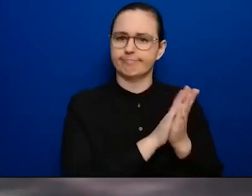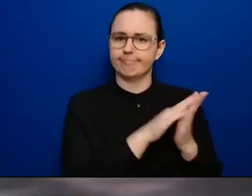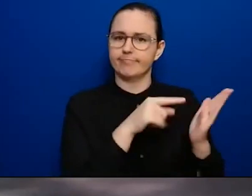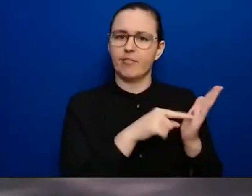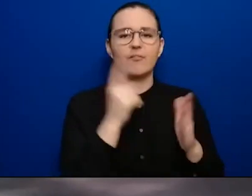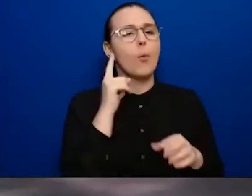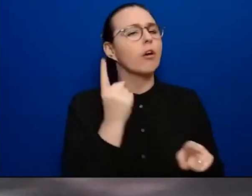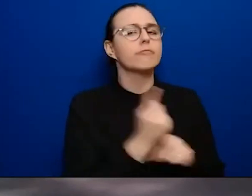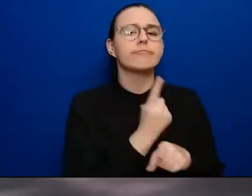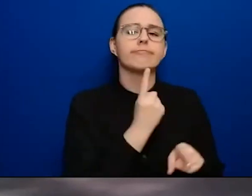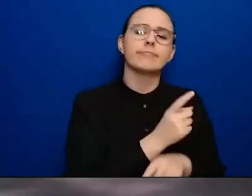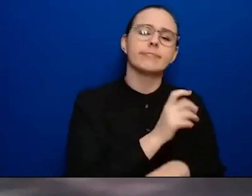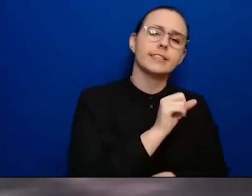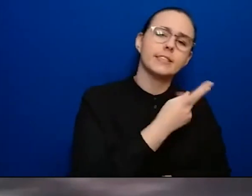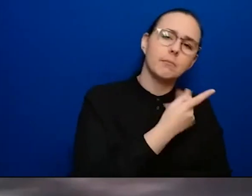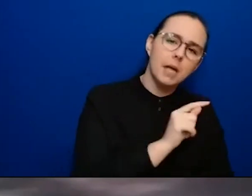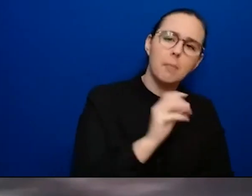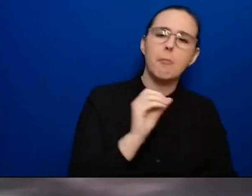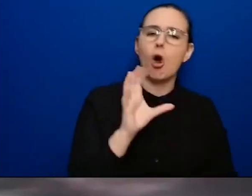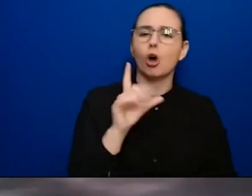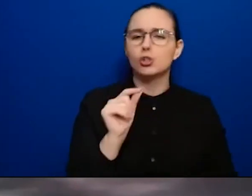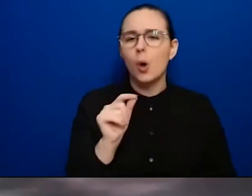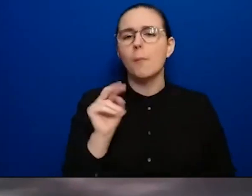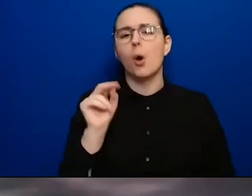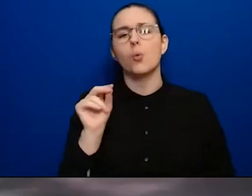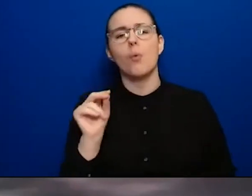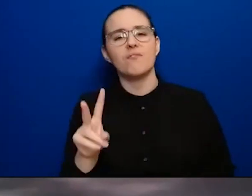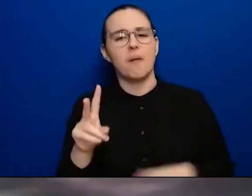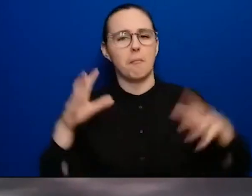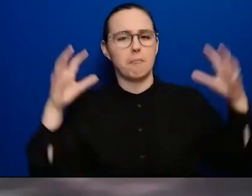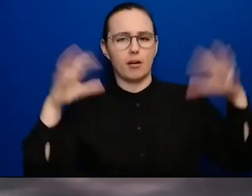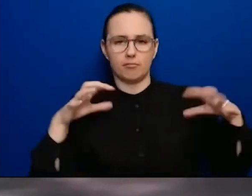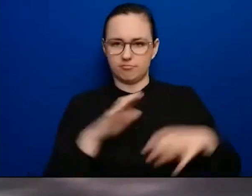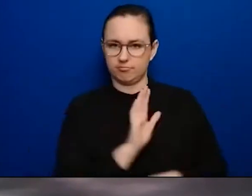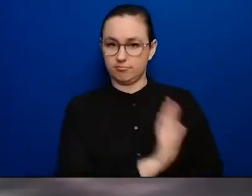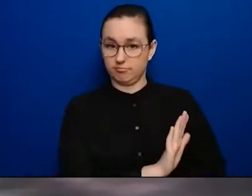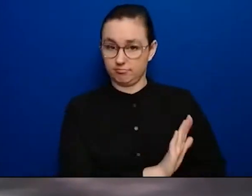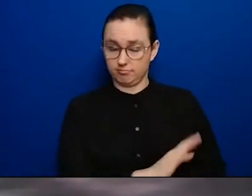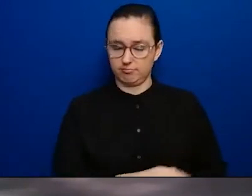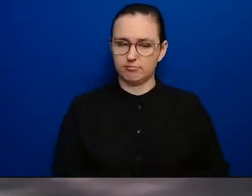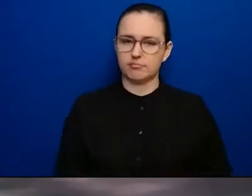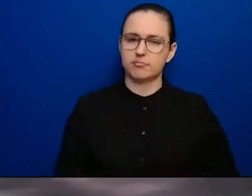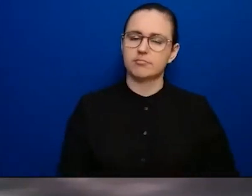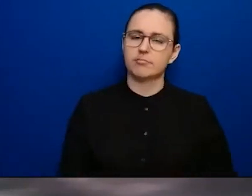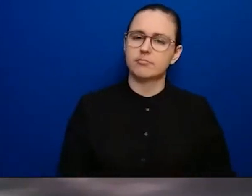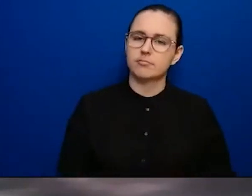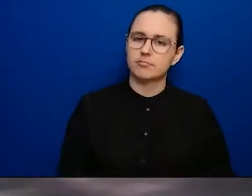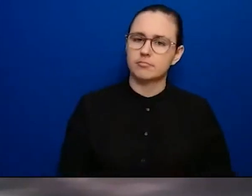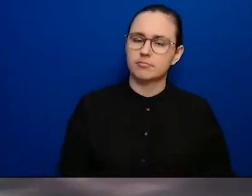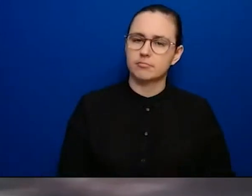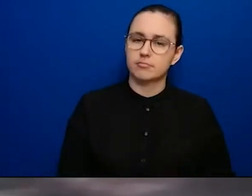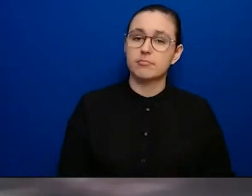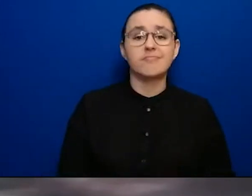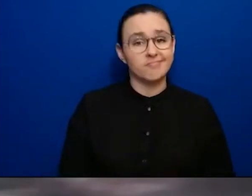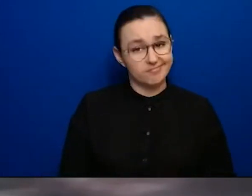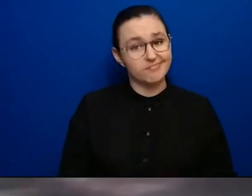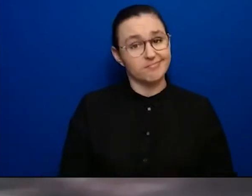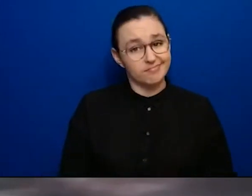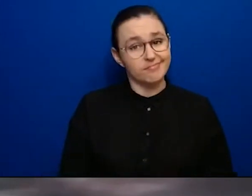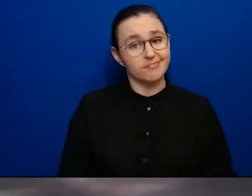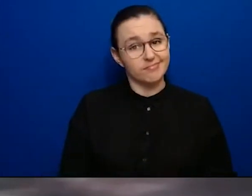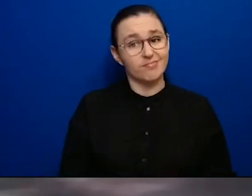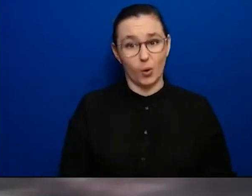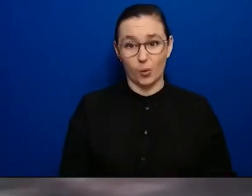November all combined. So without question, this has been a very active streak since mid-September on the heels of